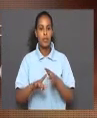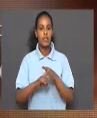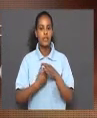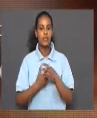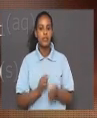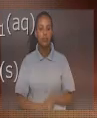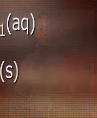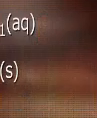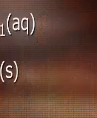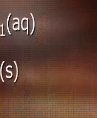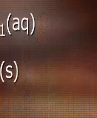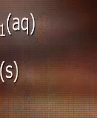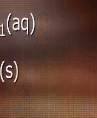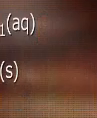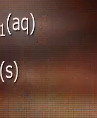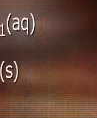Begin.